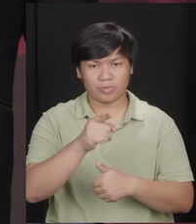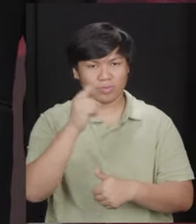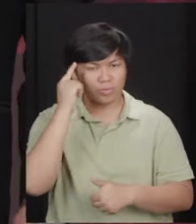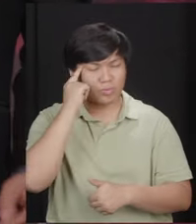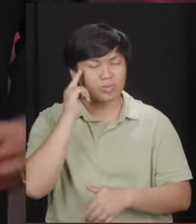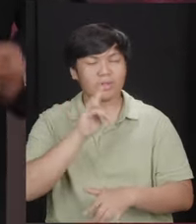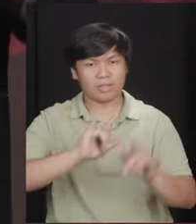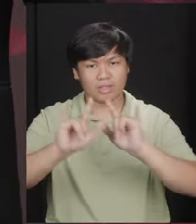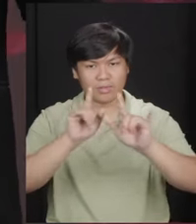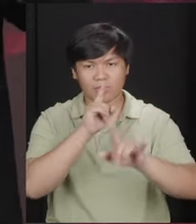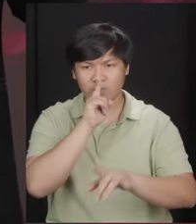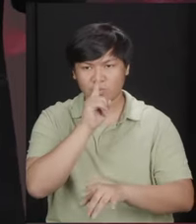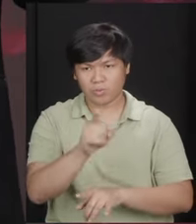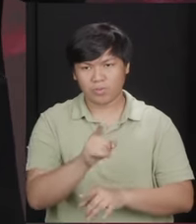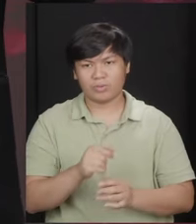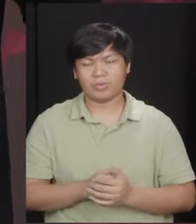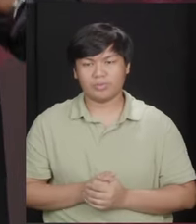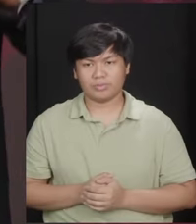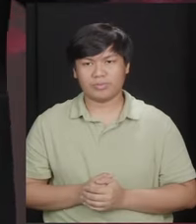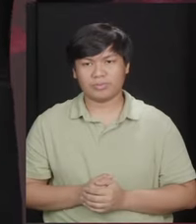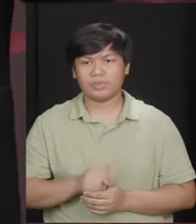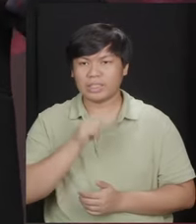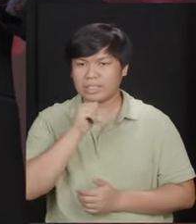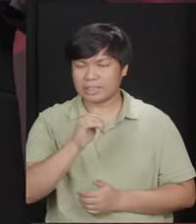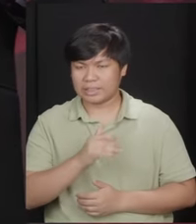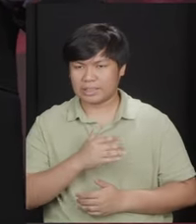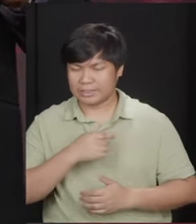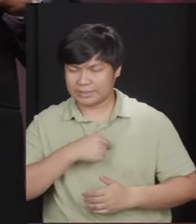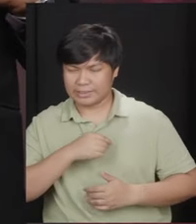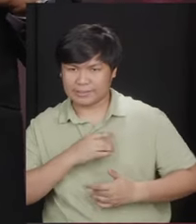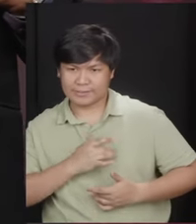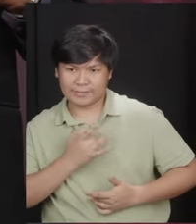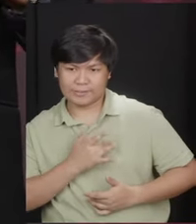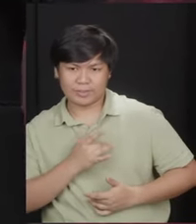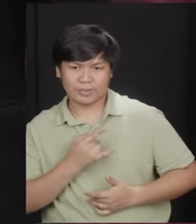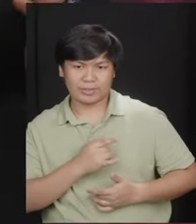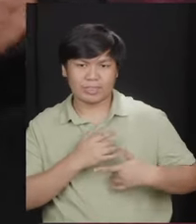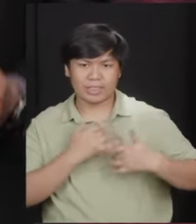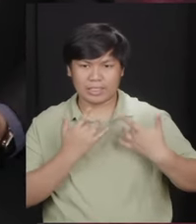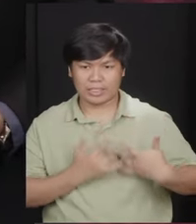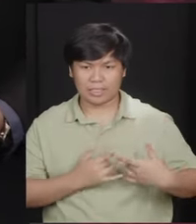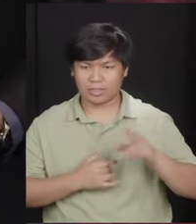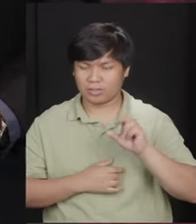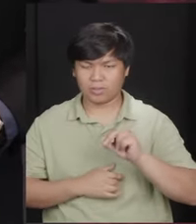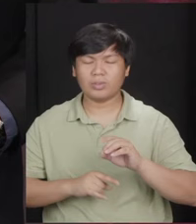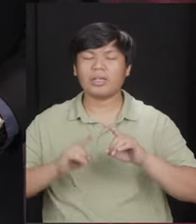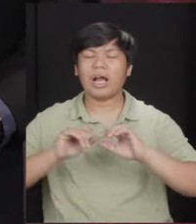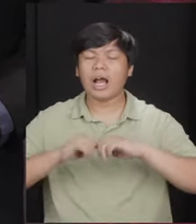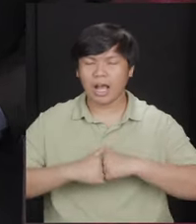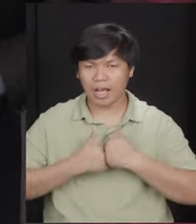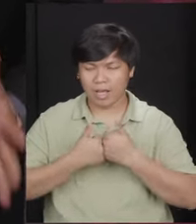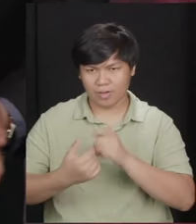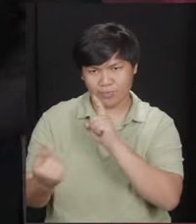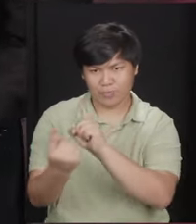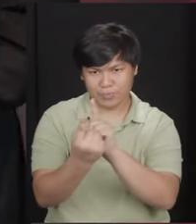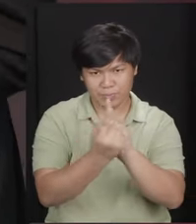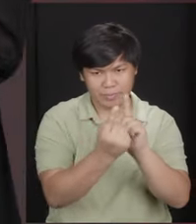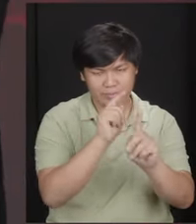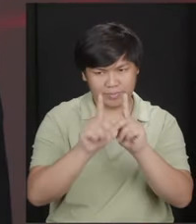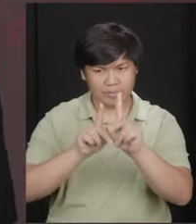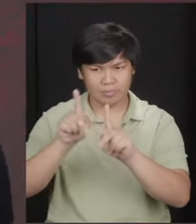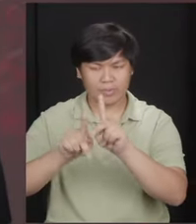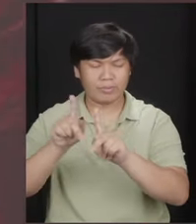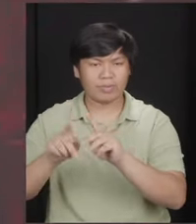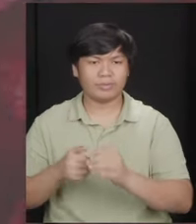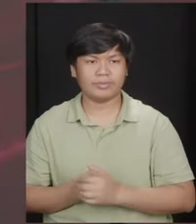is real? It's not just a warm, mushy feeling. It's how you treat people. It's how you treat people.